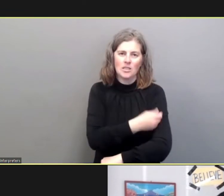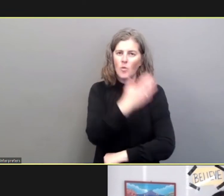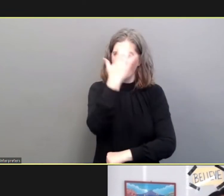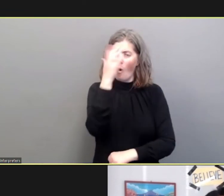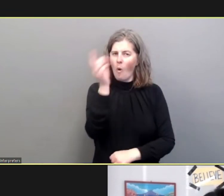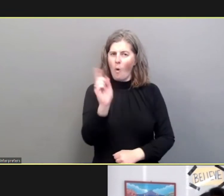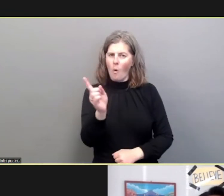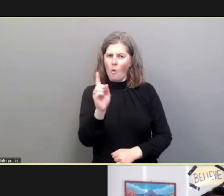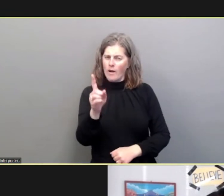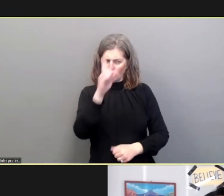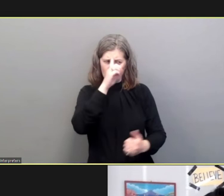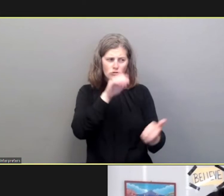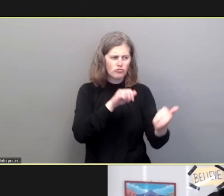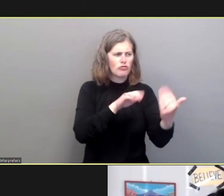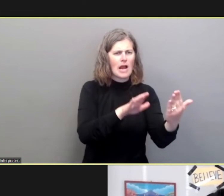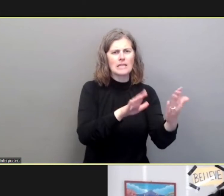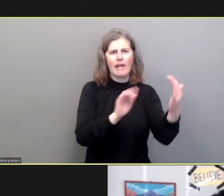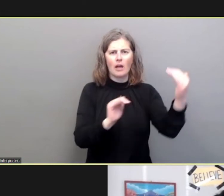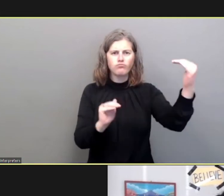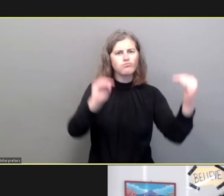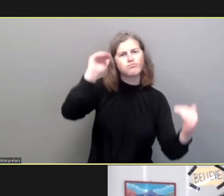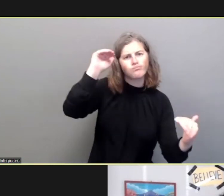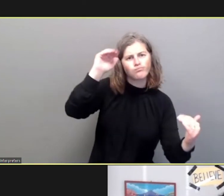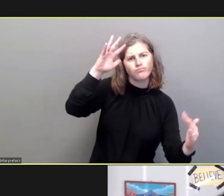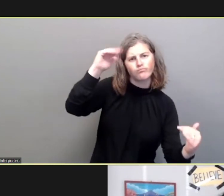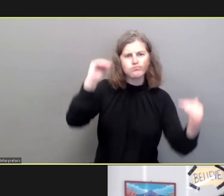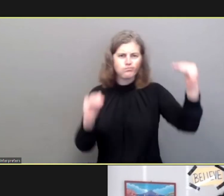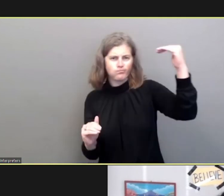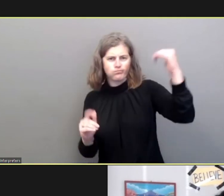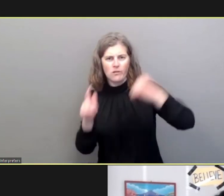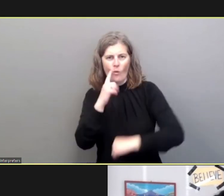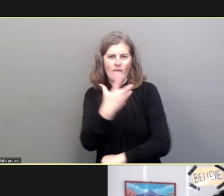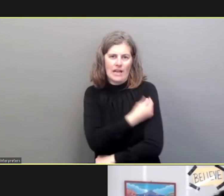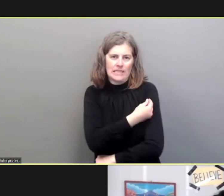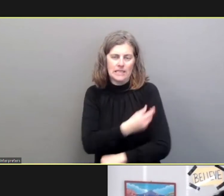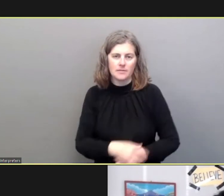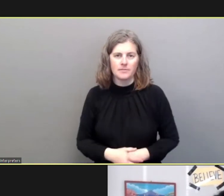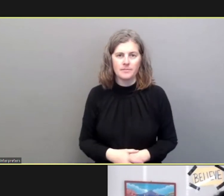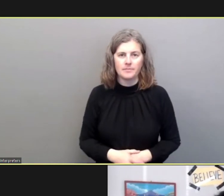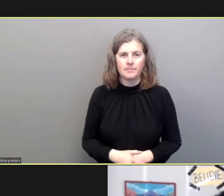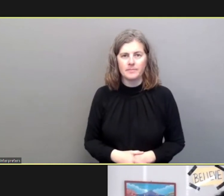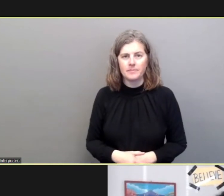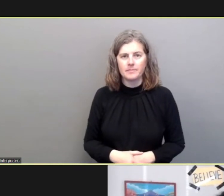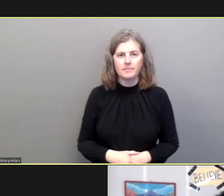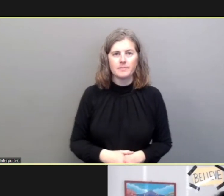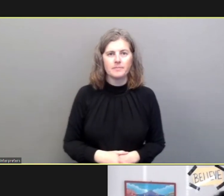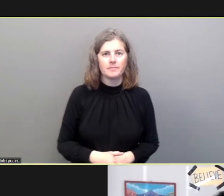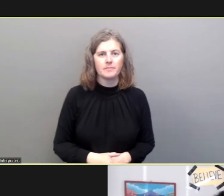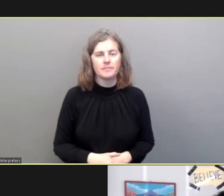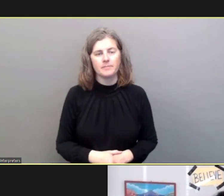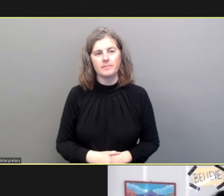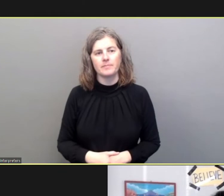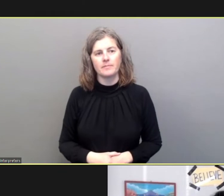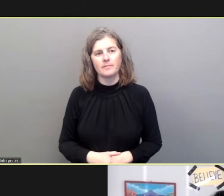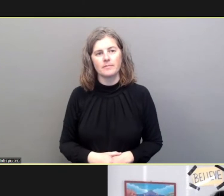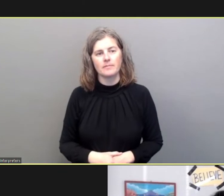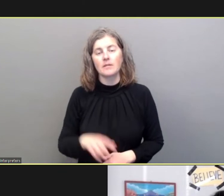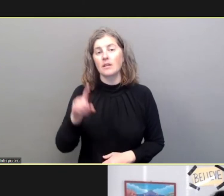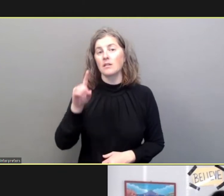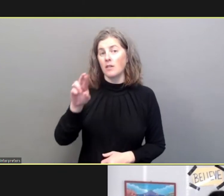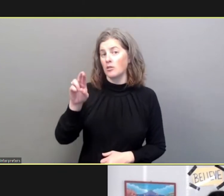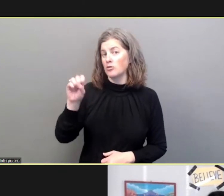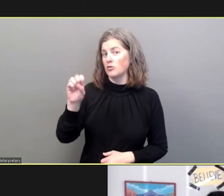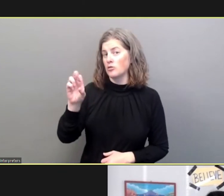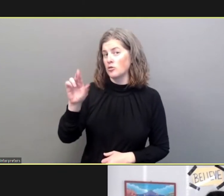of address racial and ethnic disparities for vaccine. Yeah, and just a reminder that if you go to the